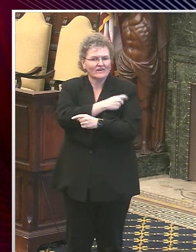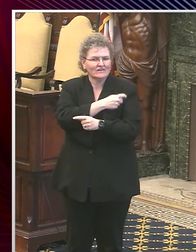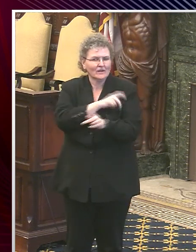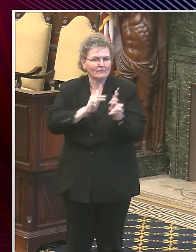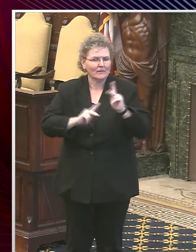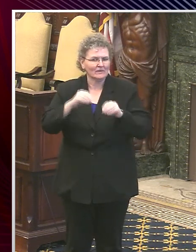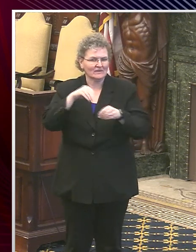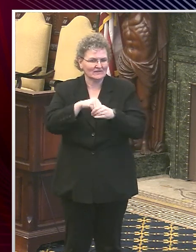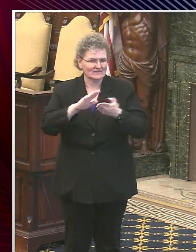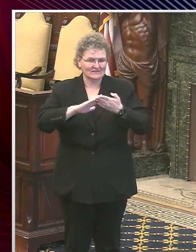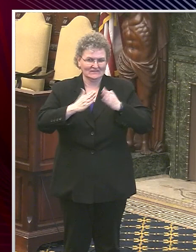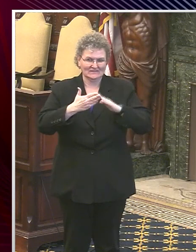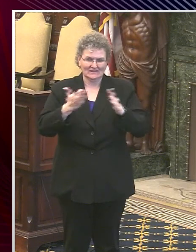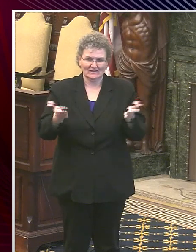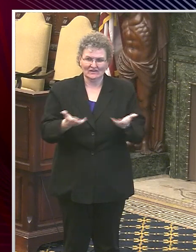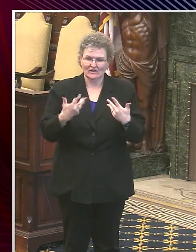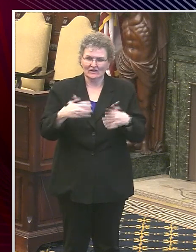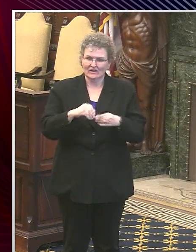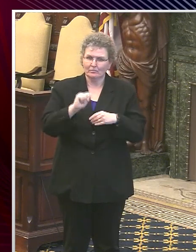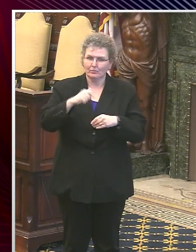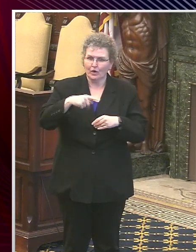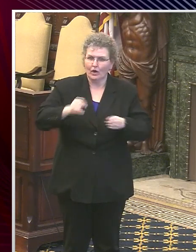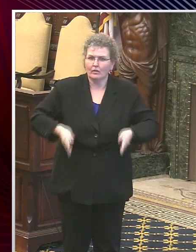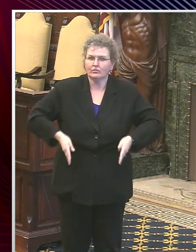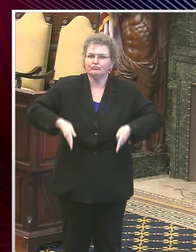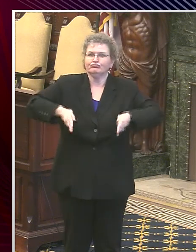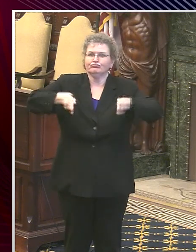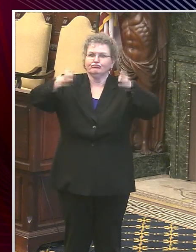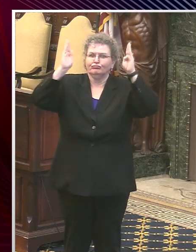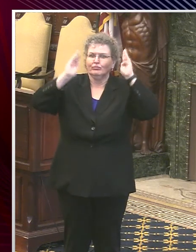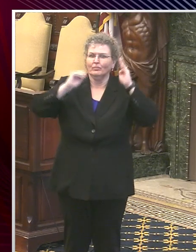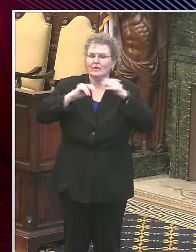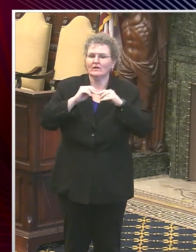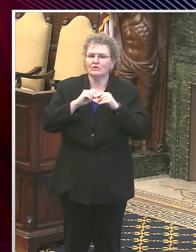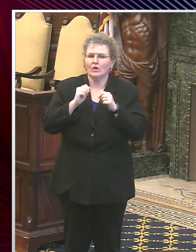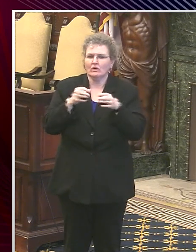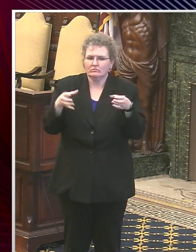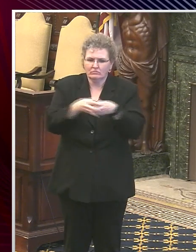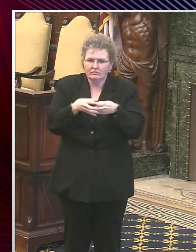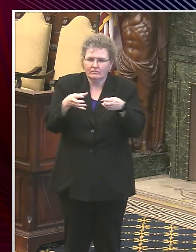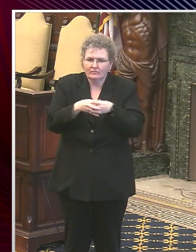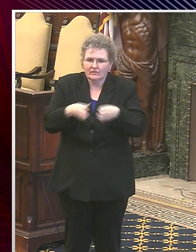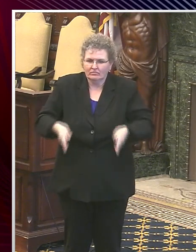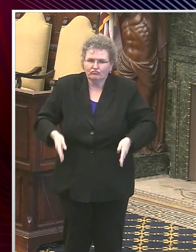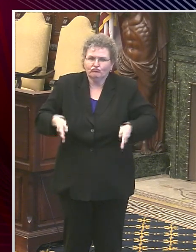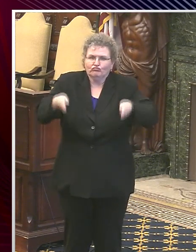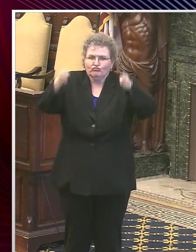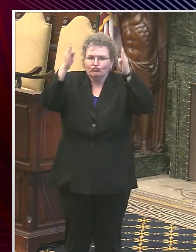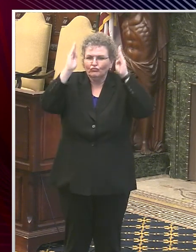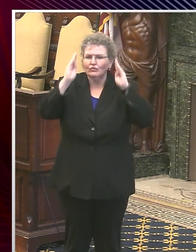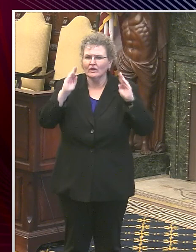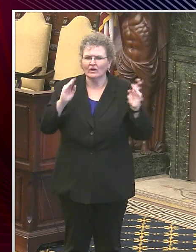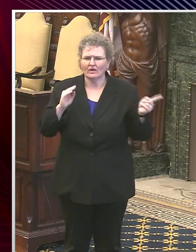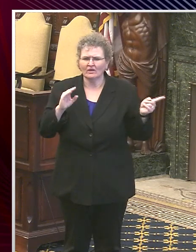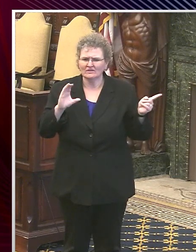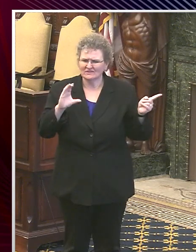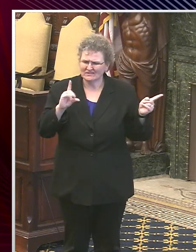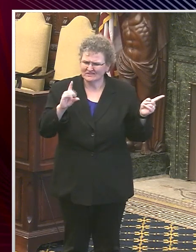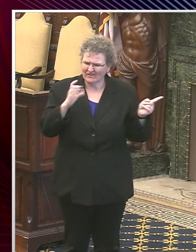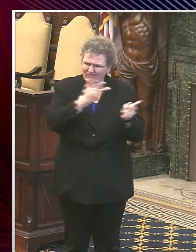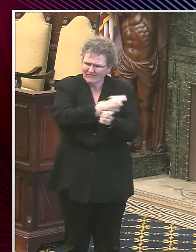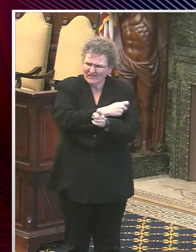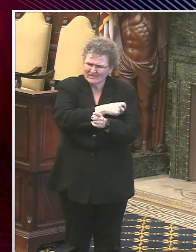within apartment buildings as congregate settings. Do you have any information about that? The CDC vaccinating people